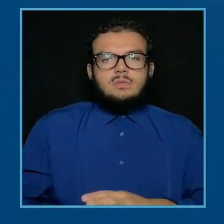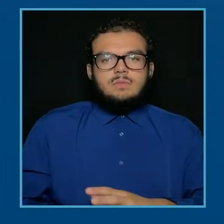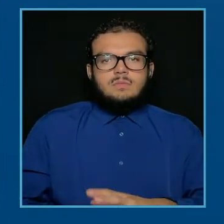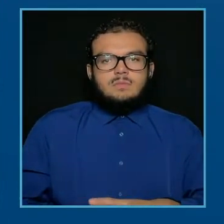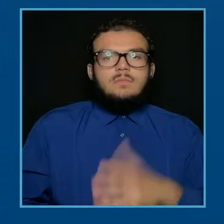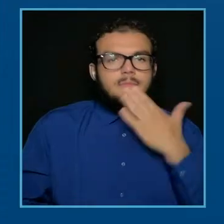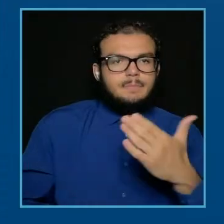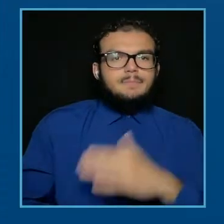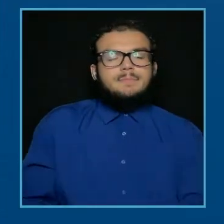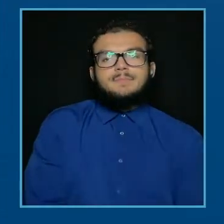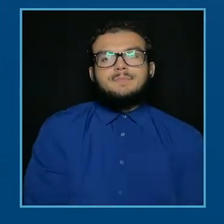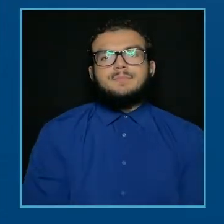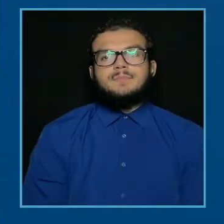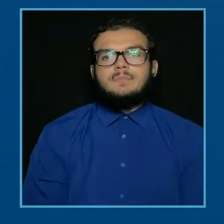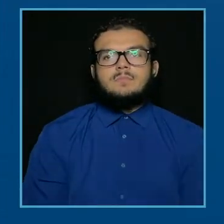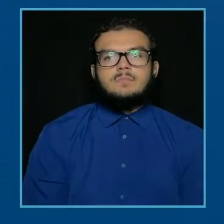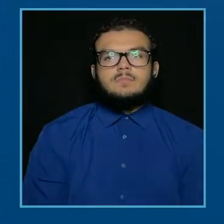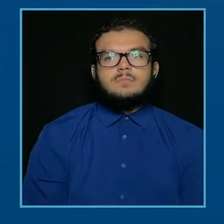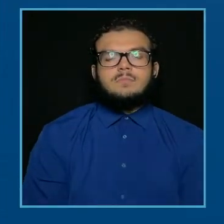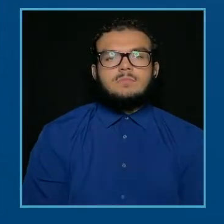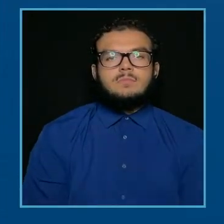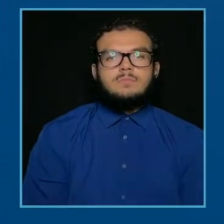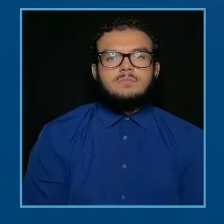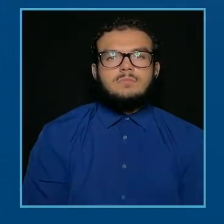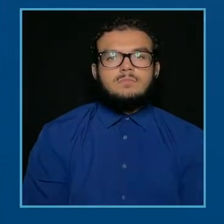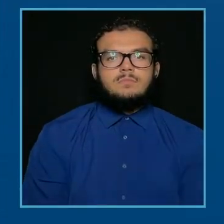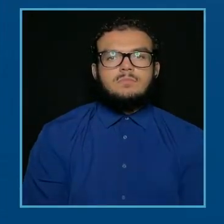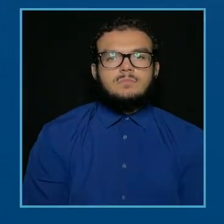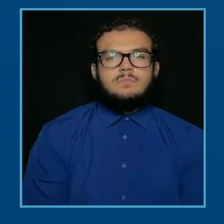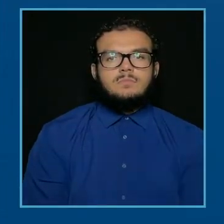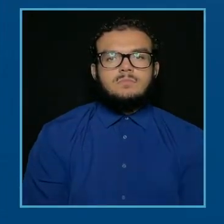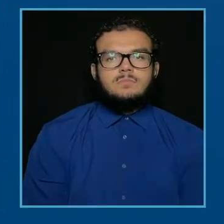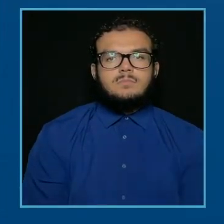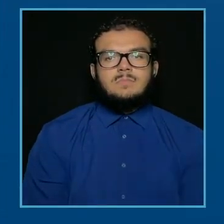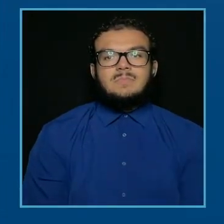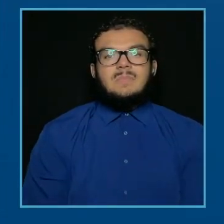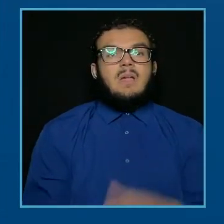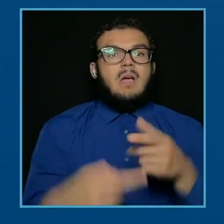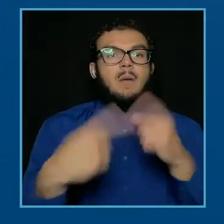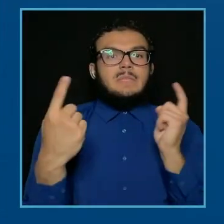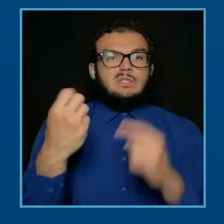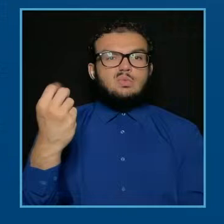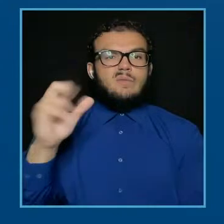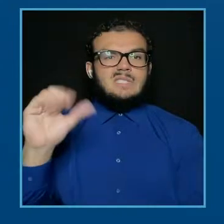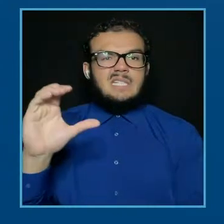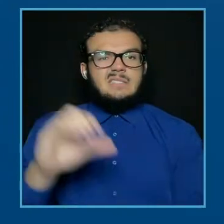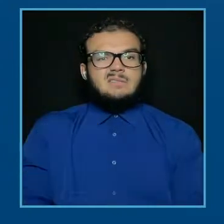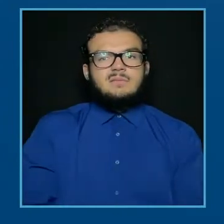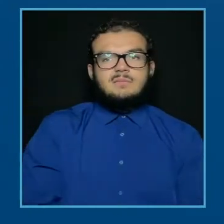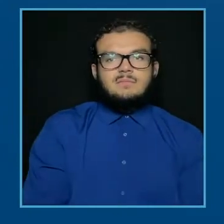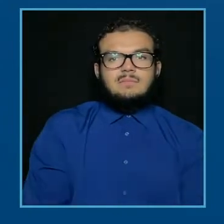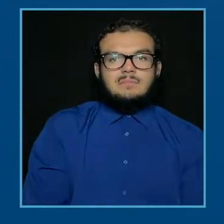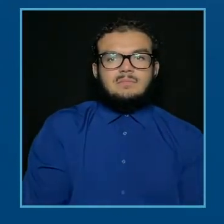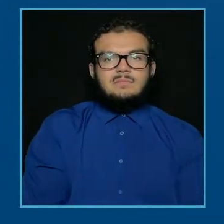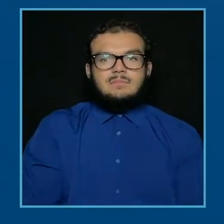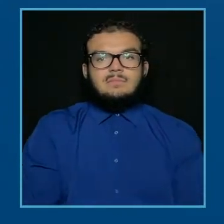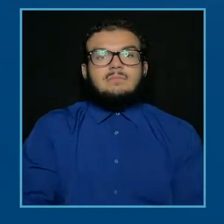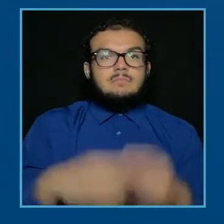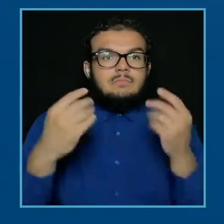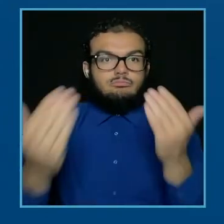you. So the opposition side, you got 12 seconds. So be fast, Ms. Lucas. Ready,